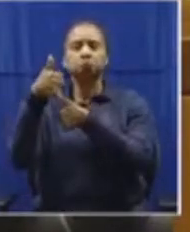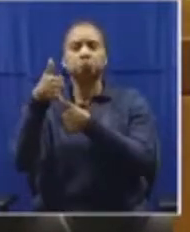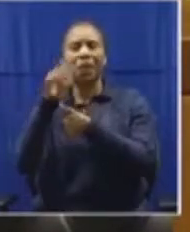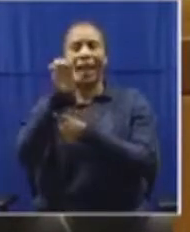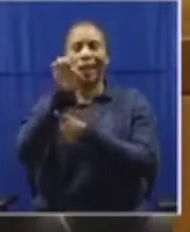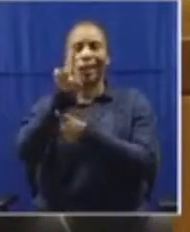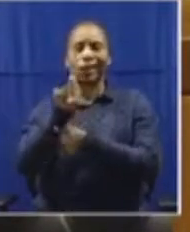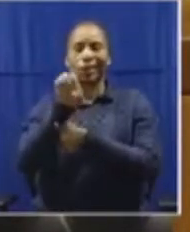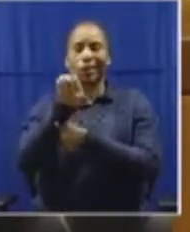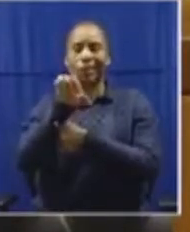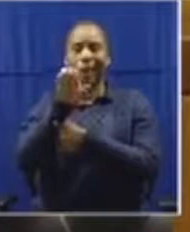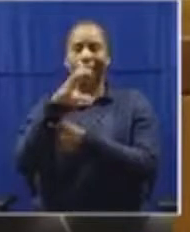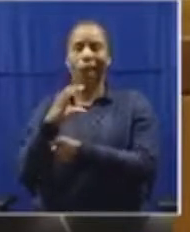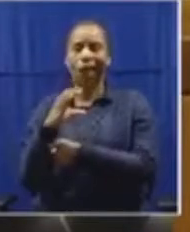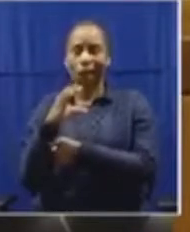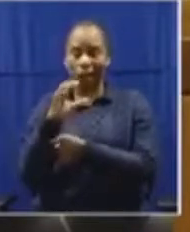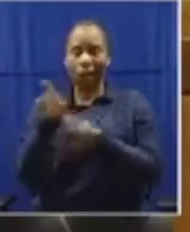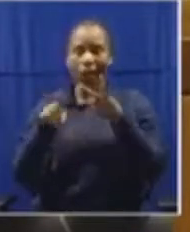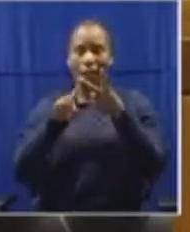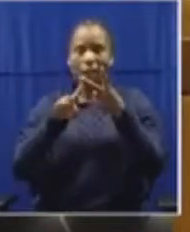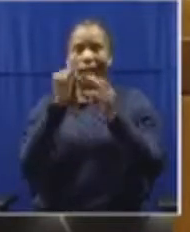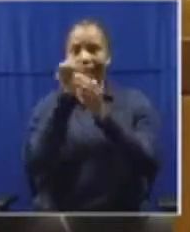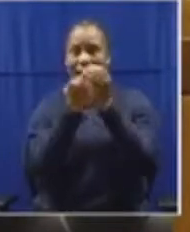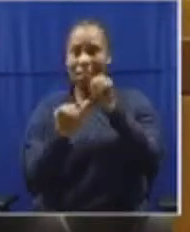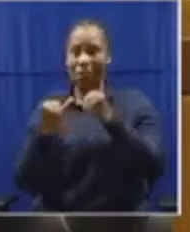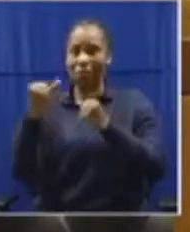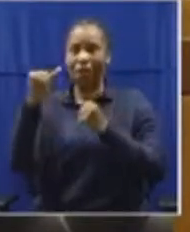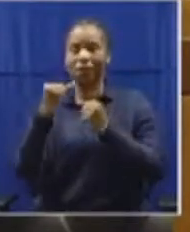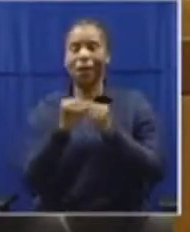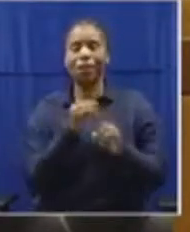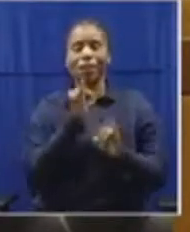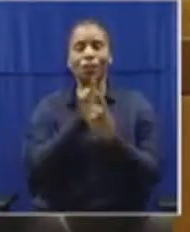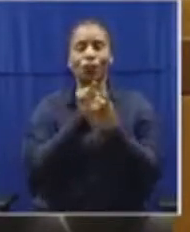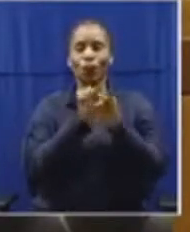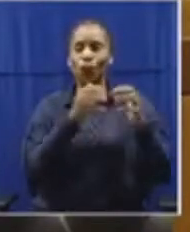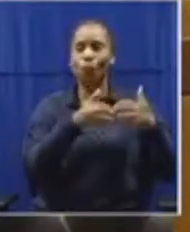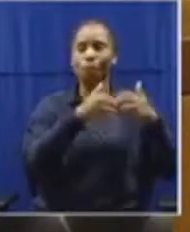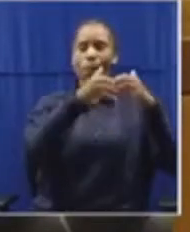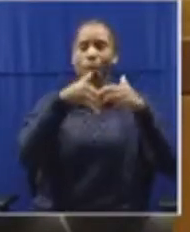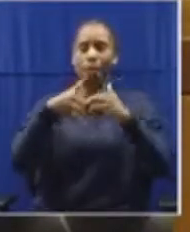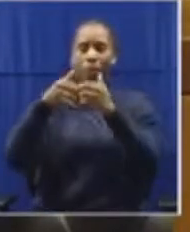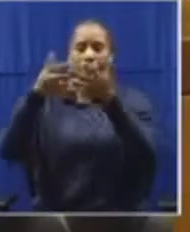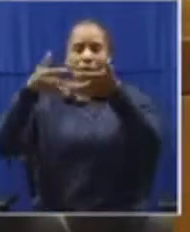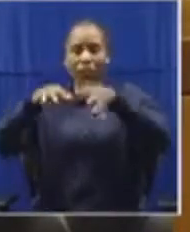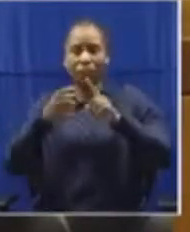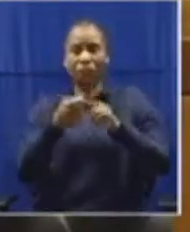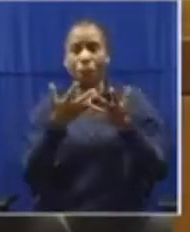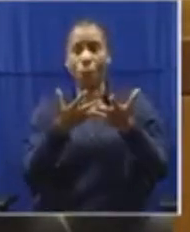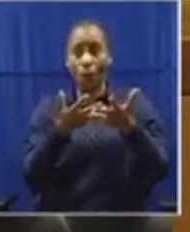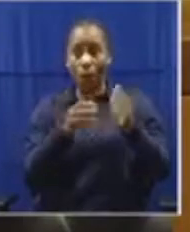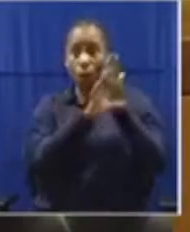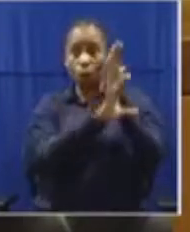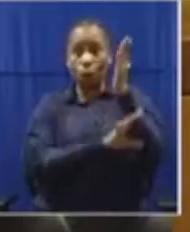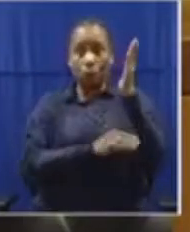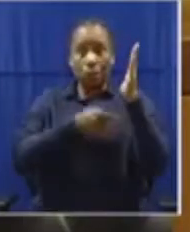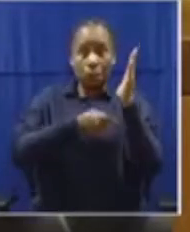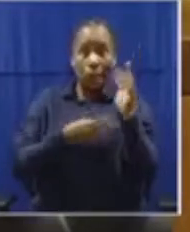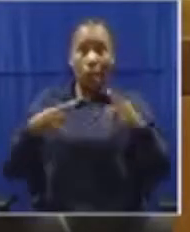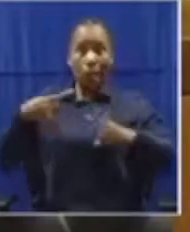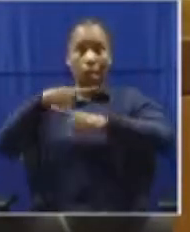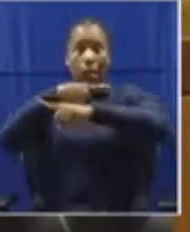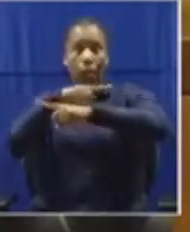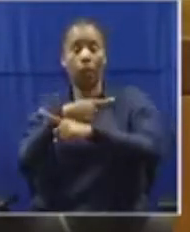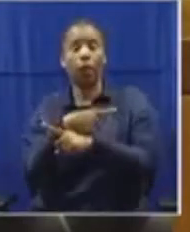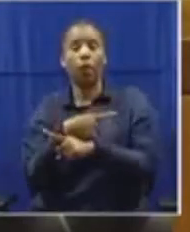of independent institutions that we have set up in terms of our constitutions conflated. And